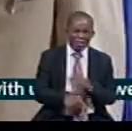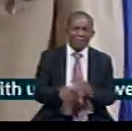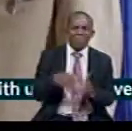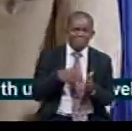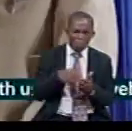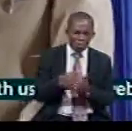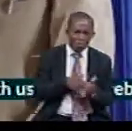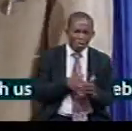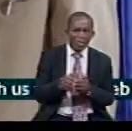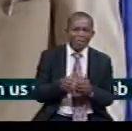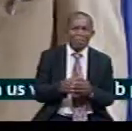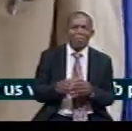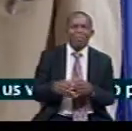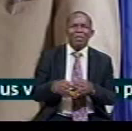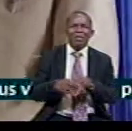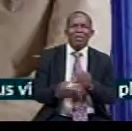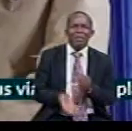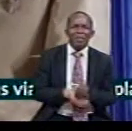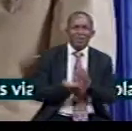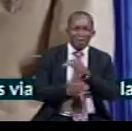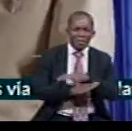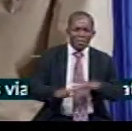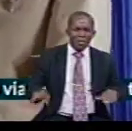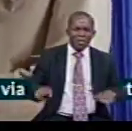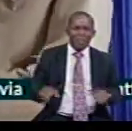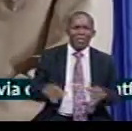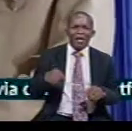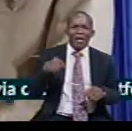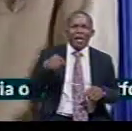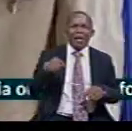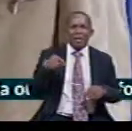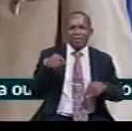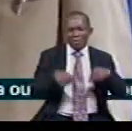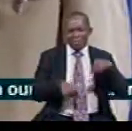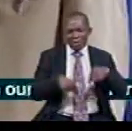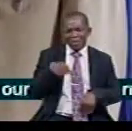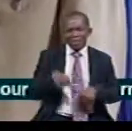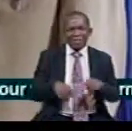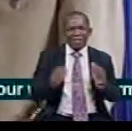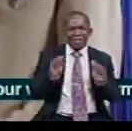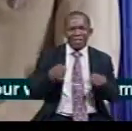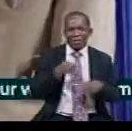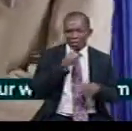helpless, paralyzed, could not be doing anything for herself.